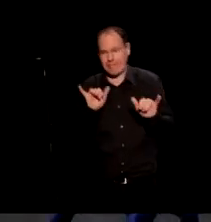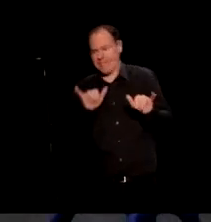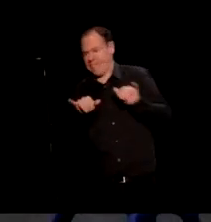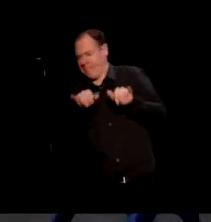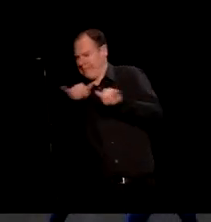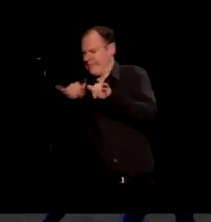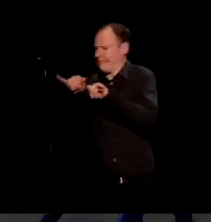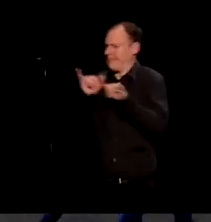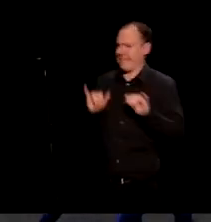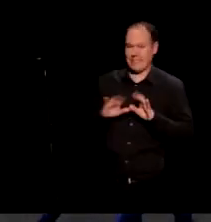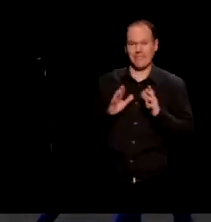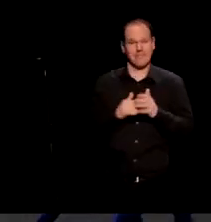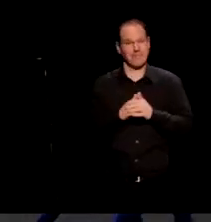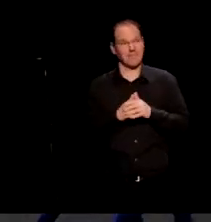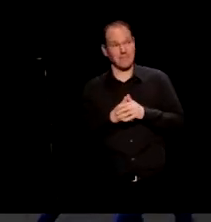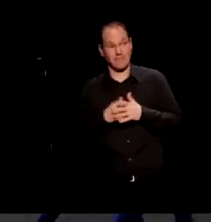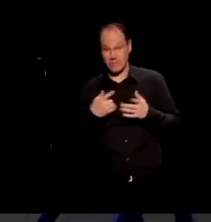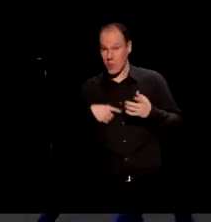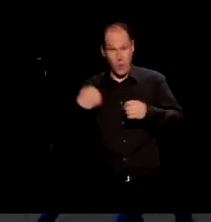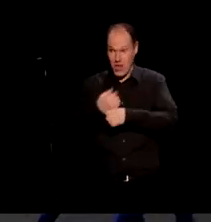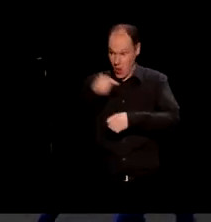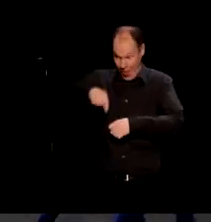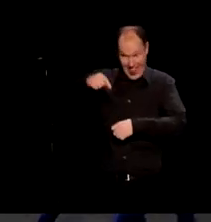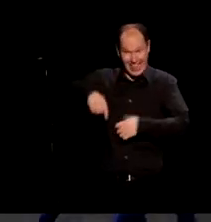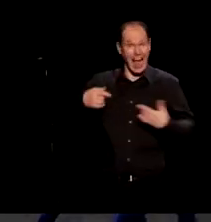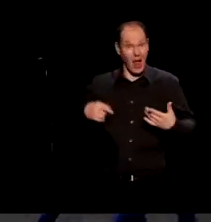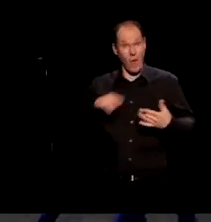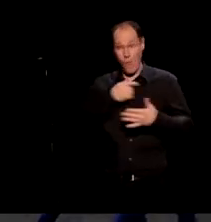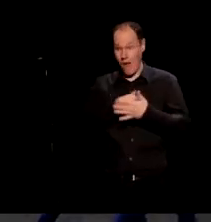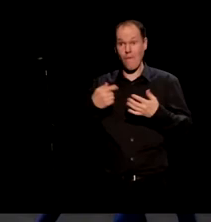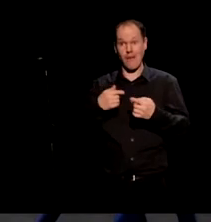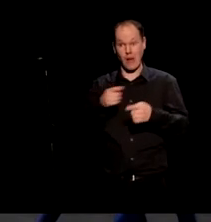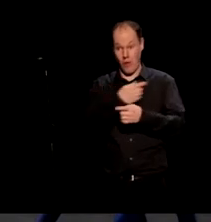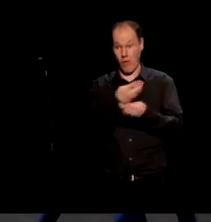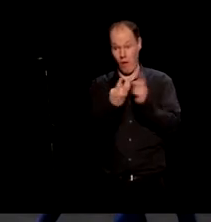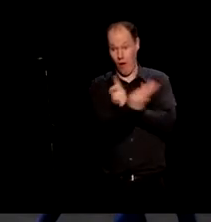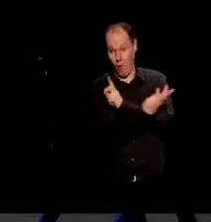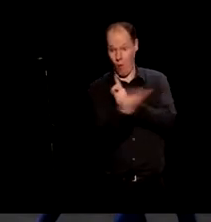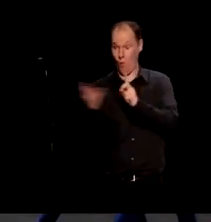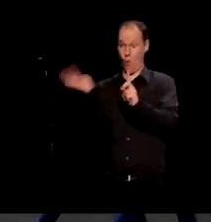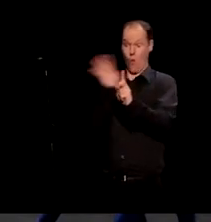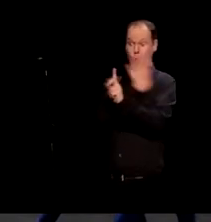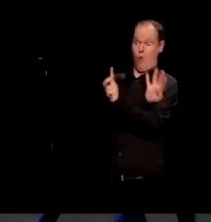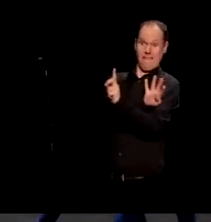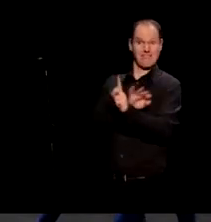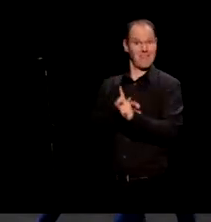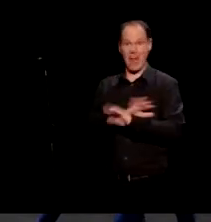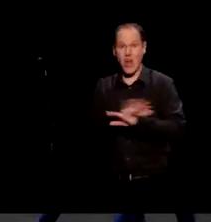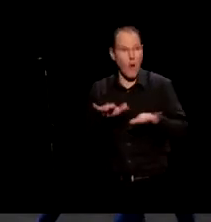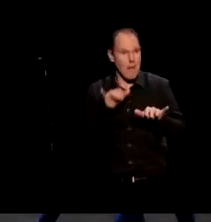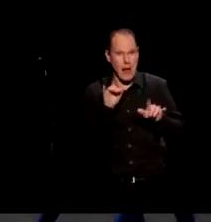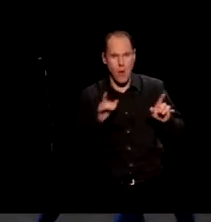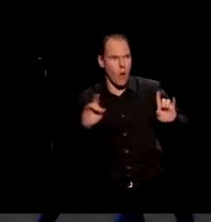Yes. And if we keep doing these kind of tricks, we'll be surrounded, all right, and it won't be no mystery.